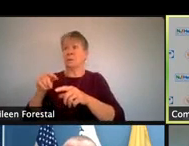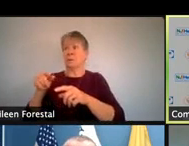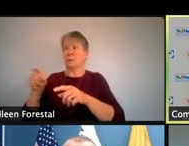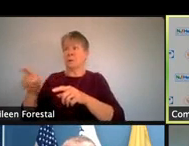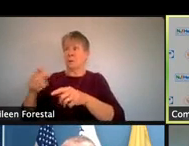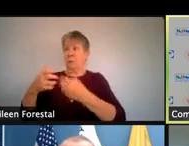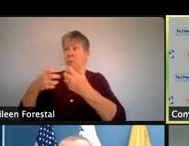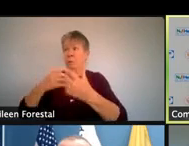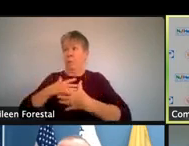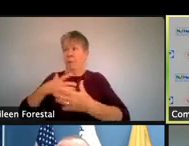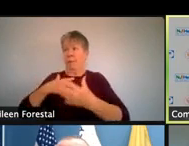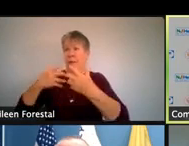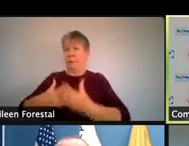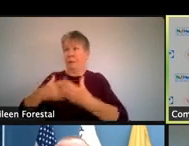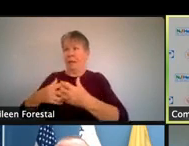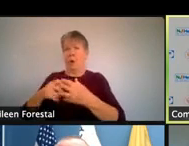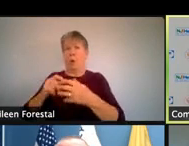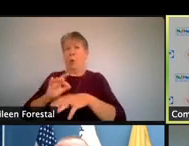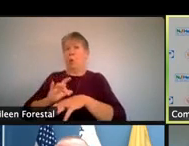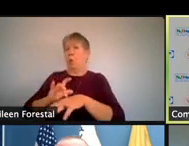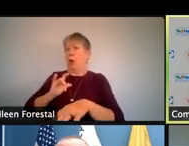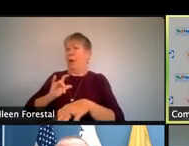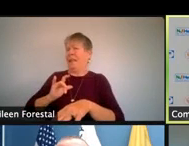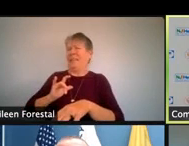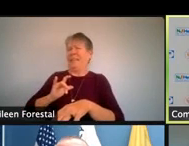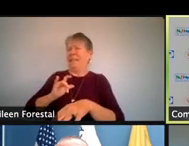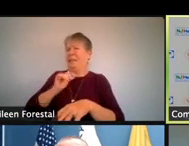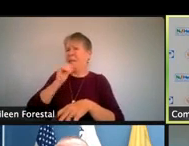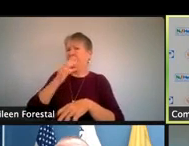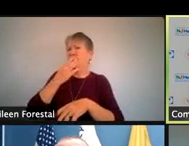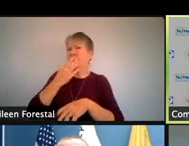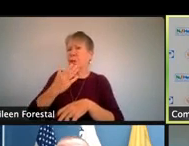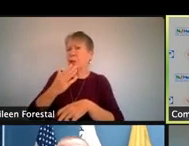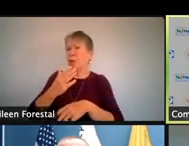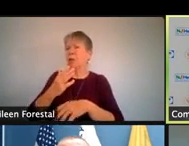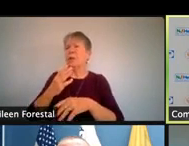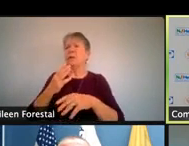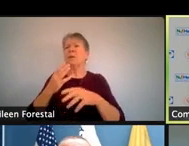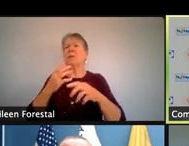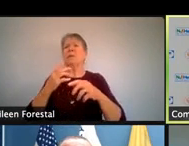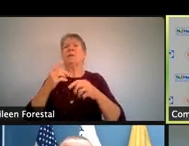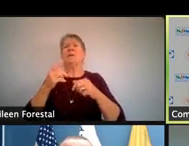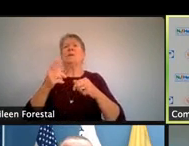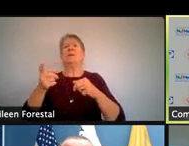the remdesivir and dexamethasone. That seems to be what's working right